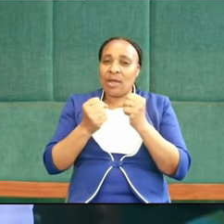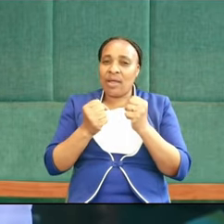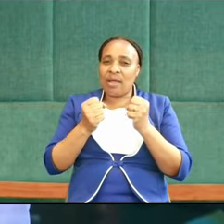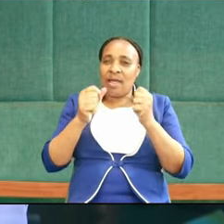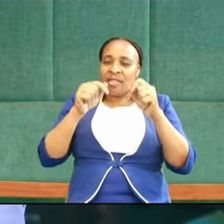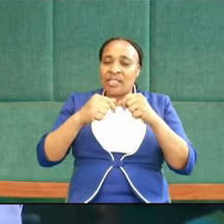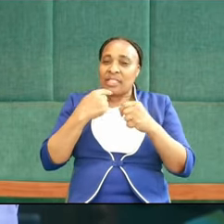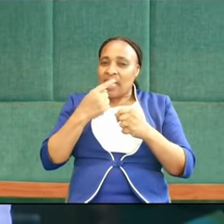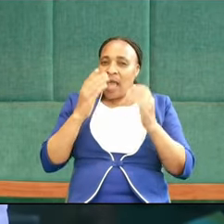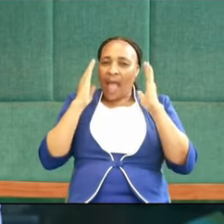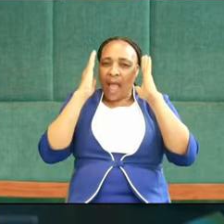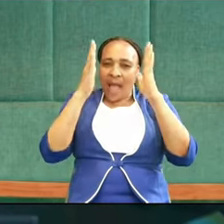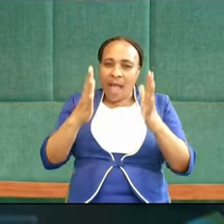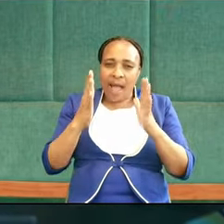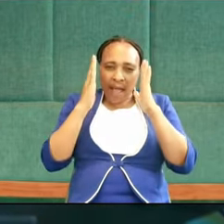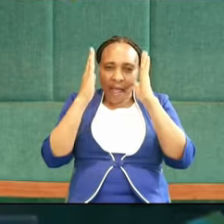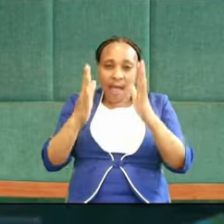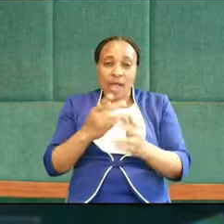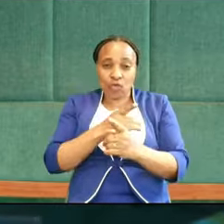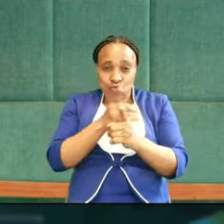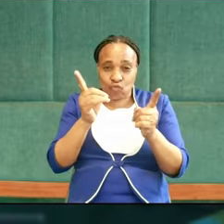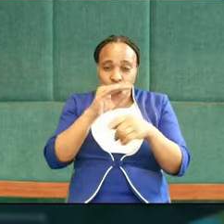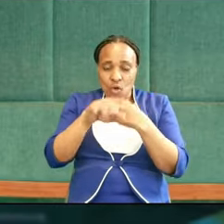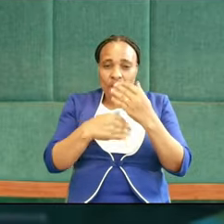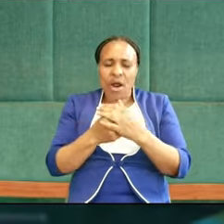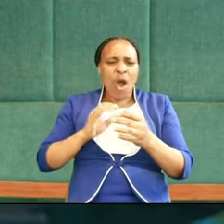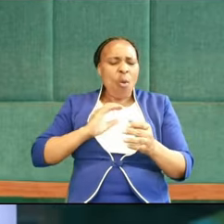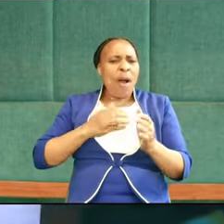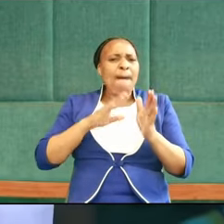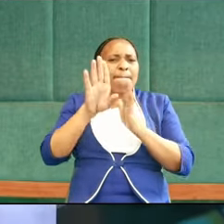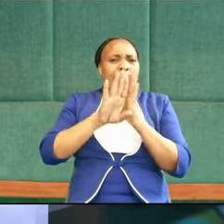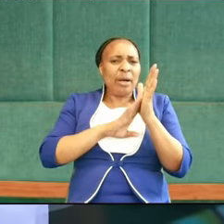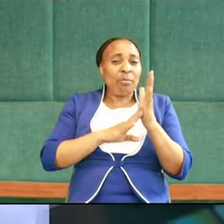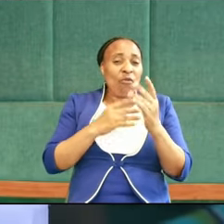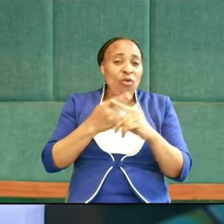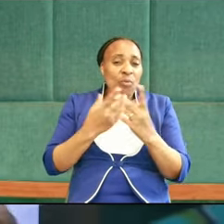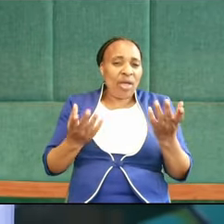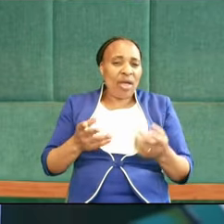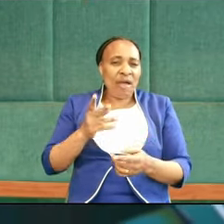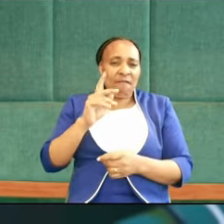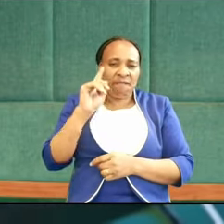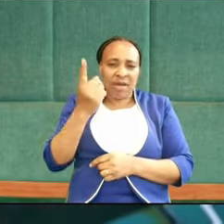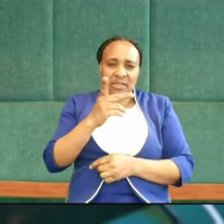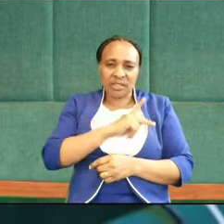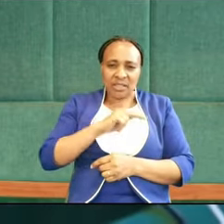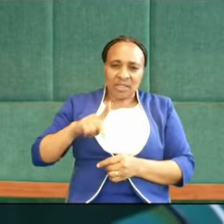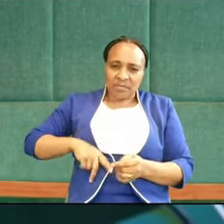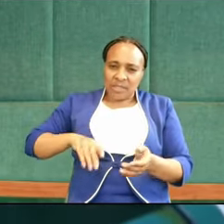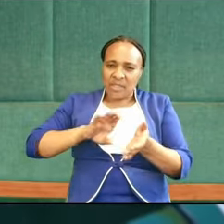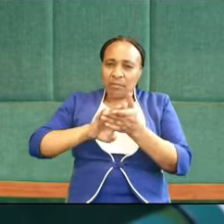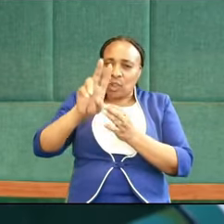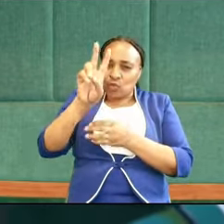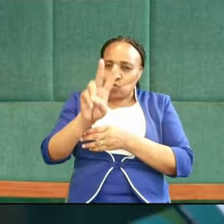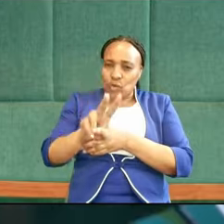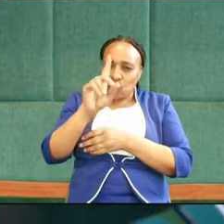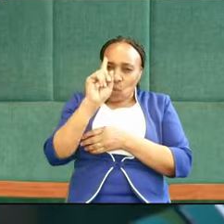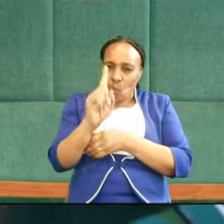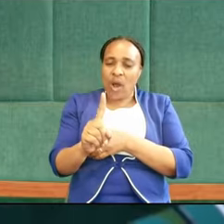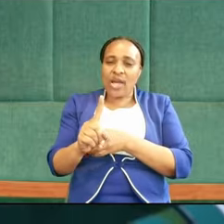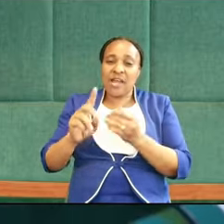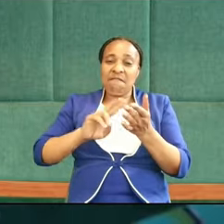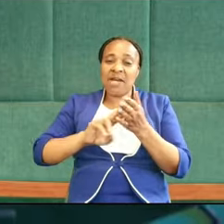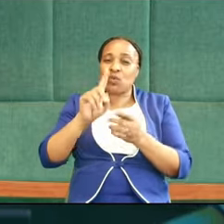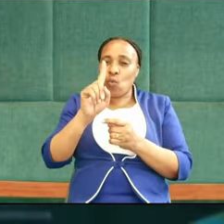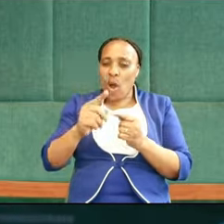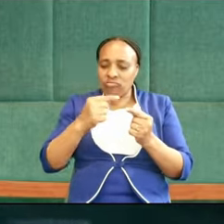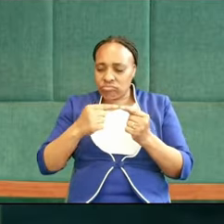say a hi to you. Our scripture text is 1 Kings chapter 21, verse 1 to